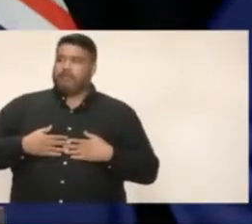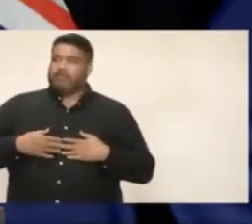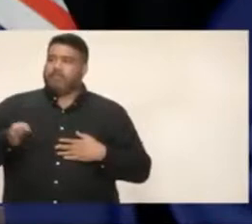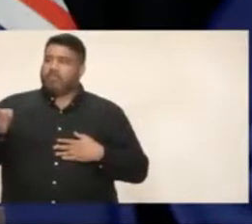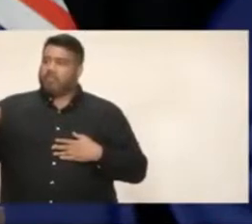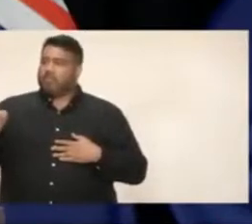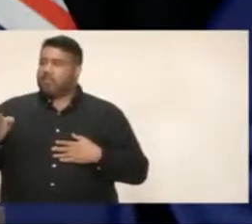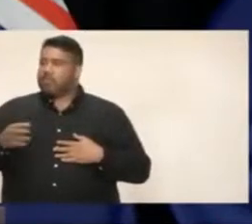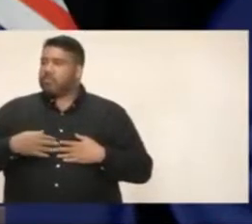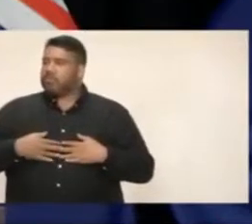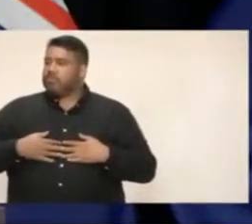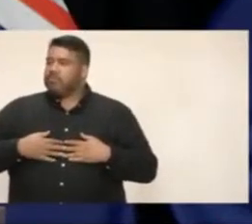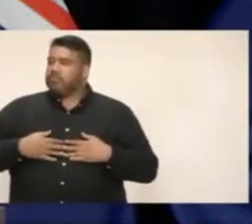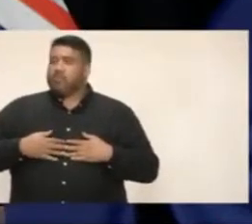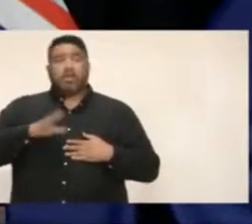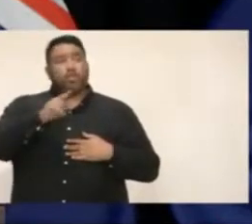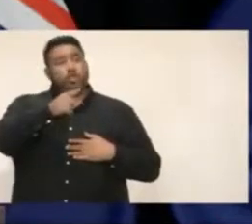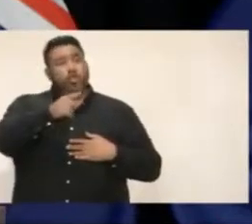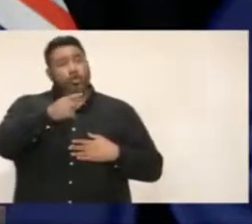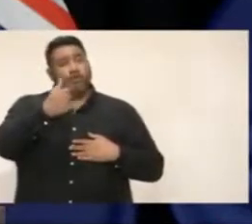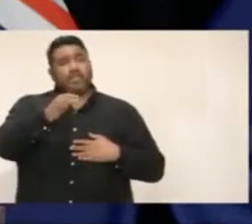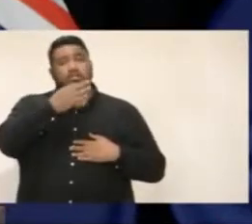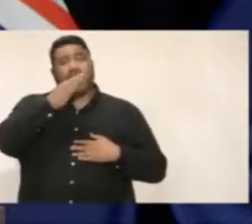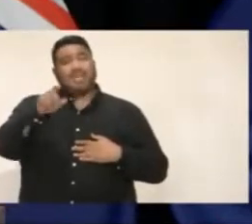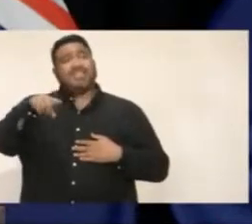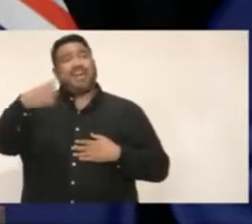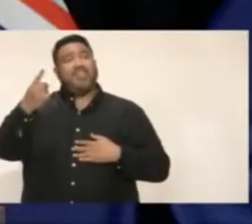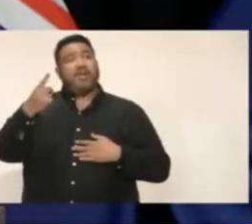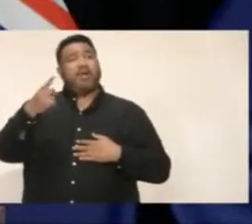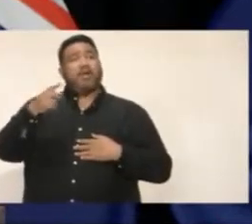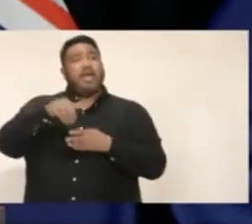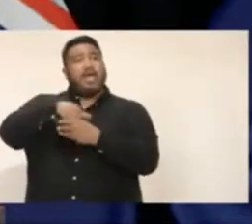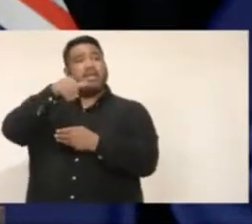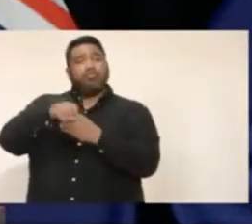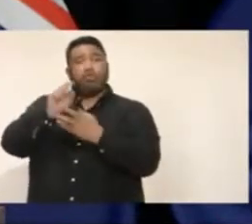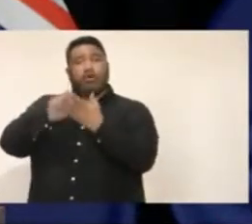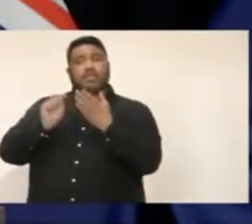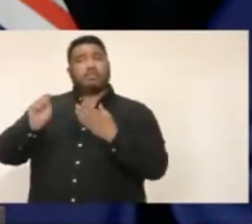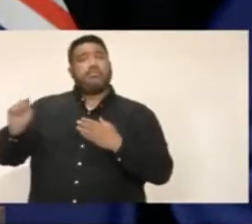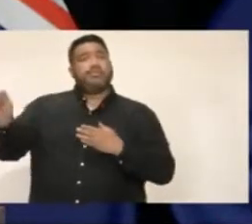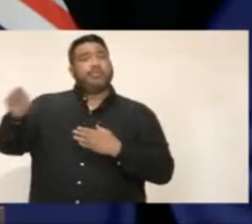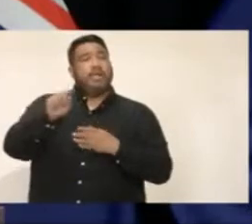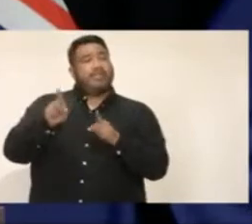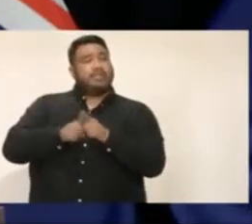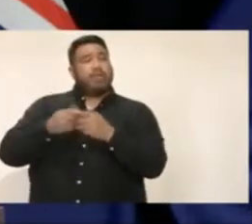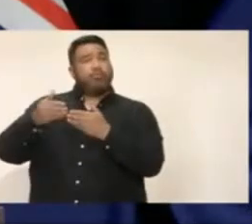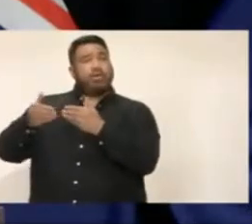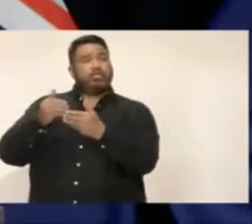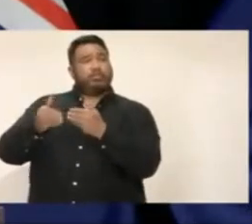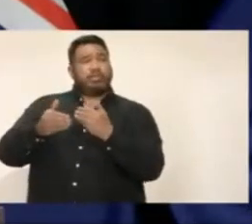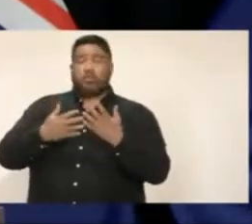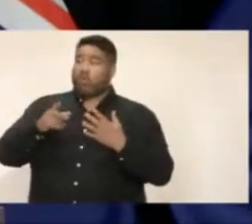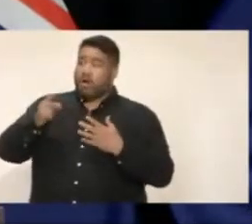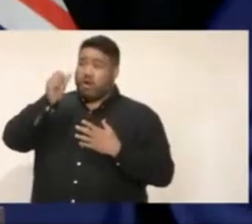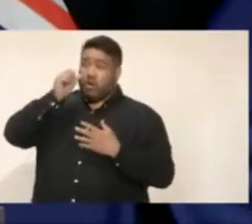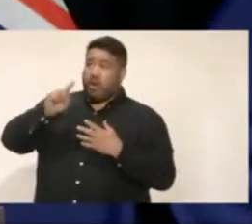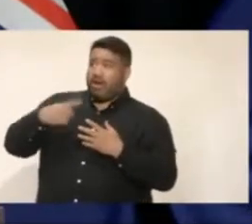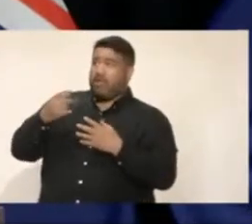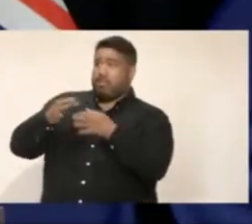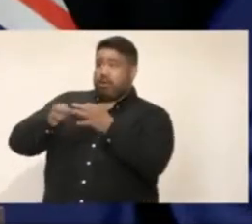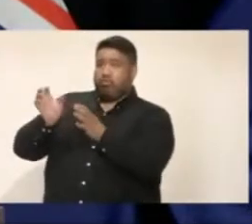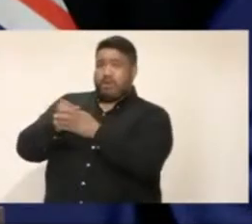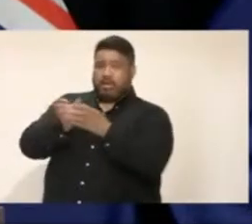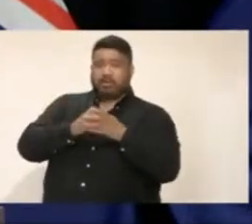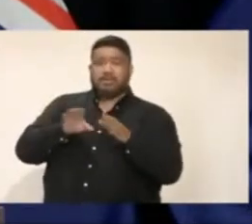electoral offices are using a similar arrangement? I know that across different political parties, I believe that has happened in the